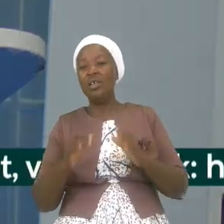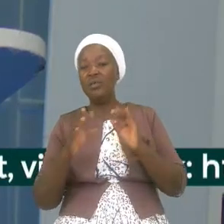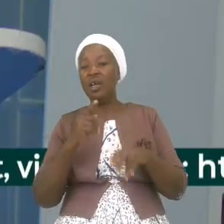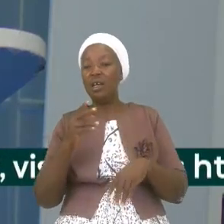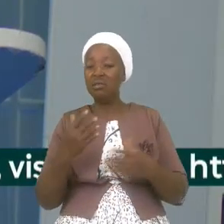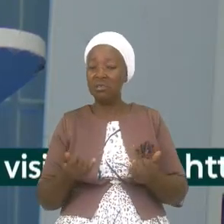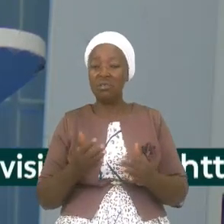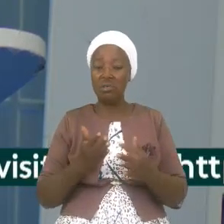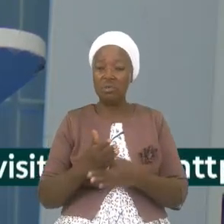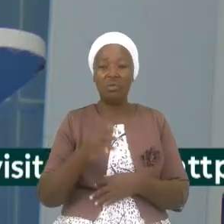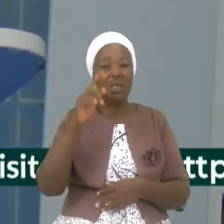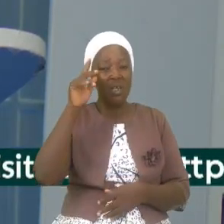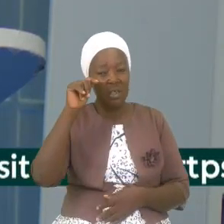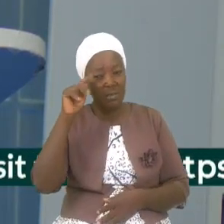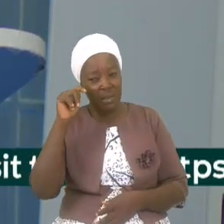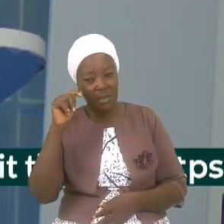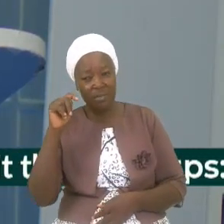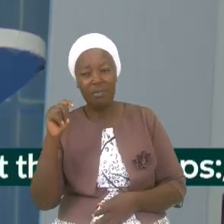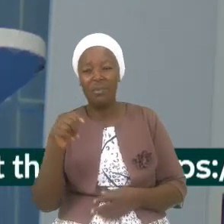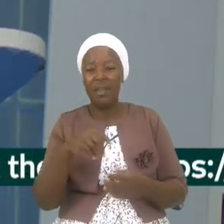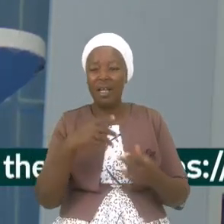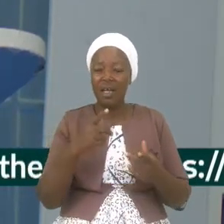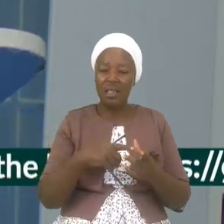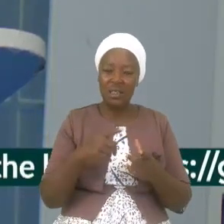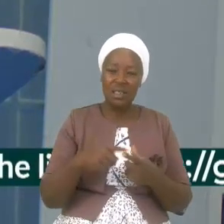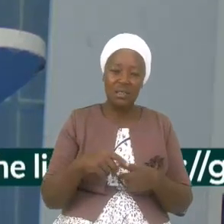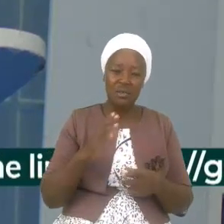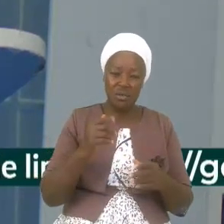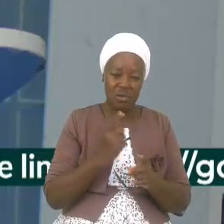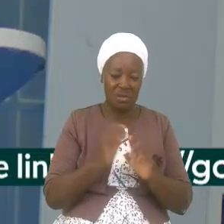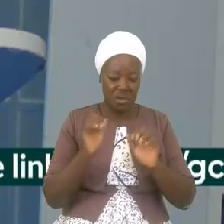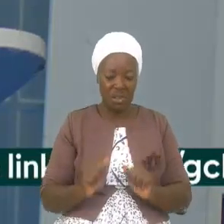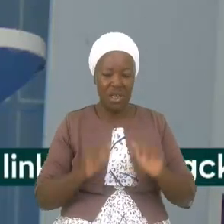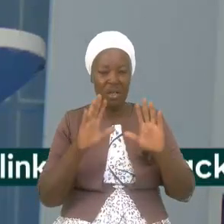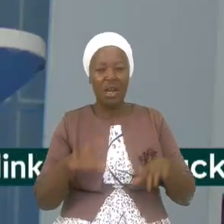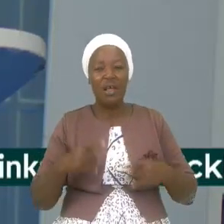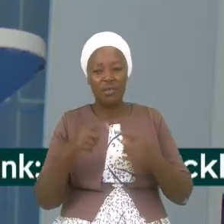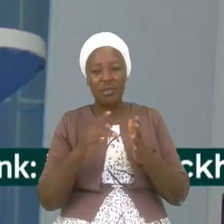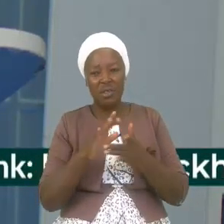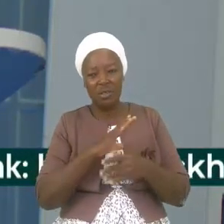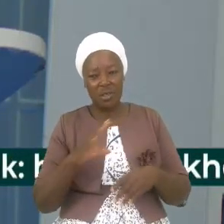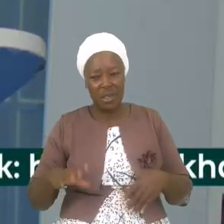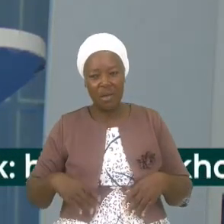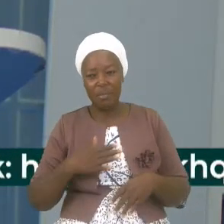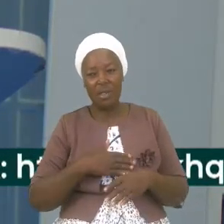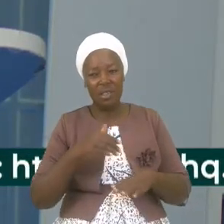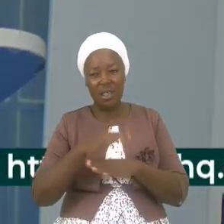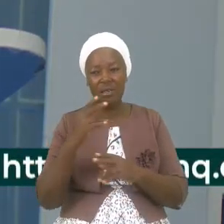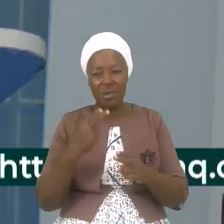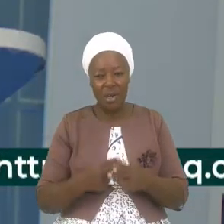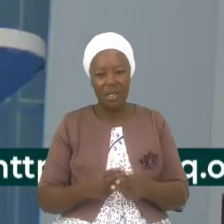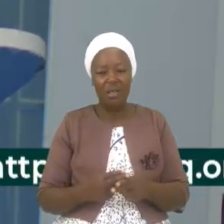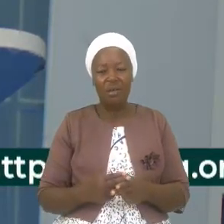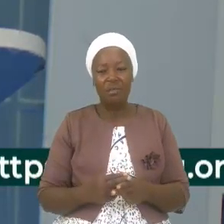number, and your location address via either SMS